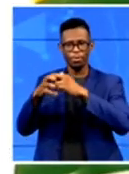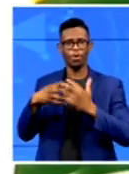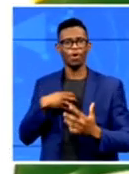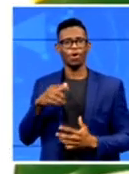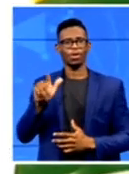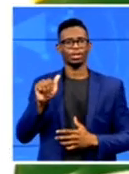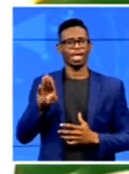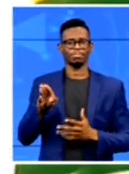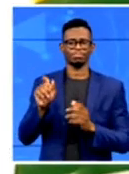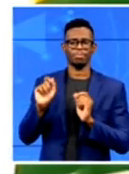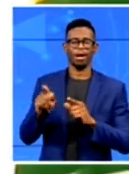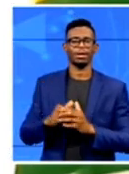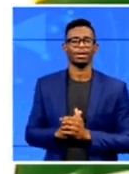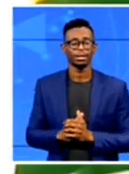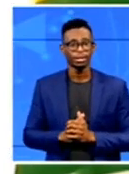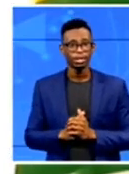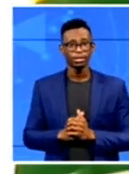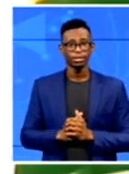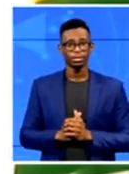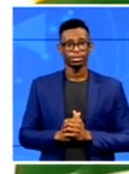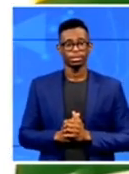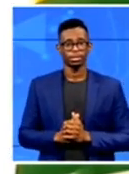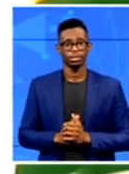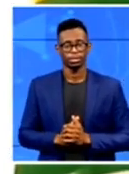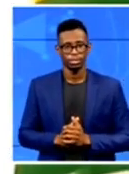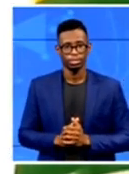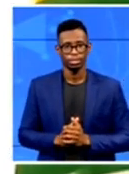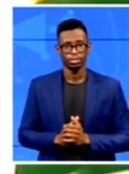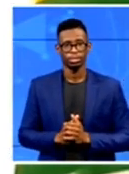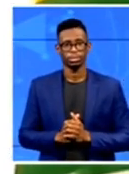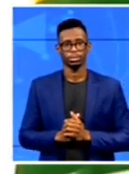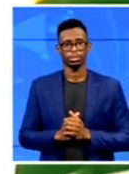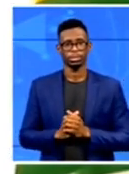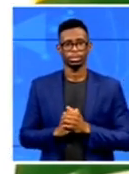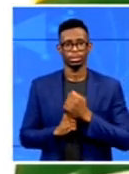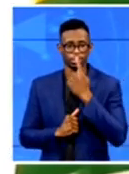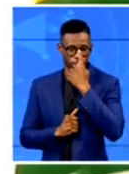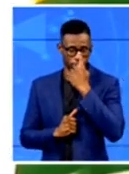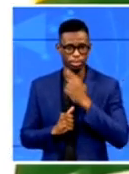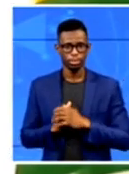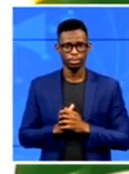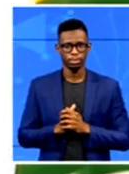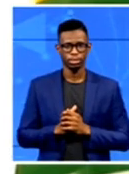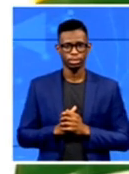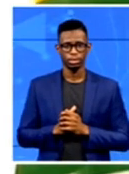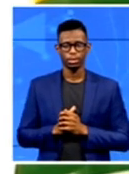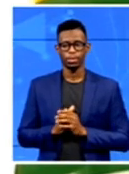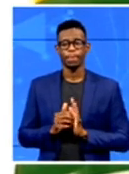our strategic plan as an organization over the next 5 years, which really emphasize